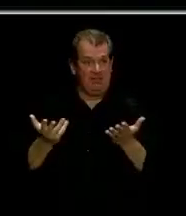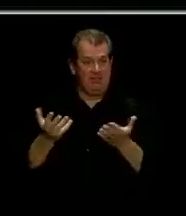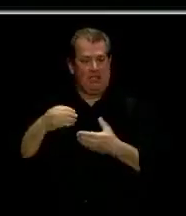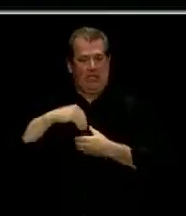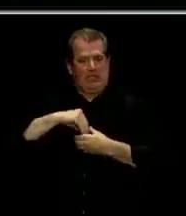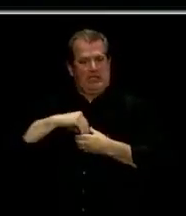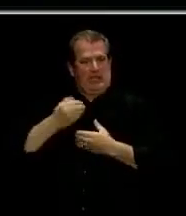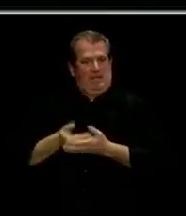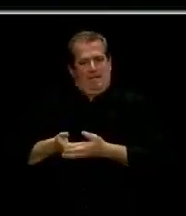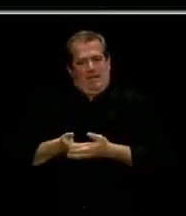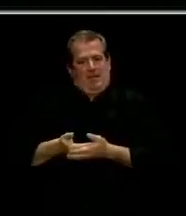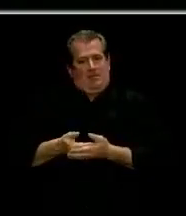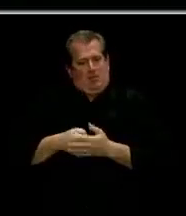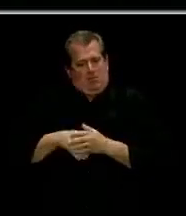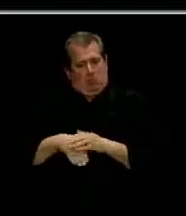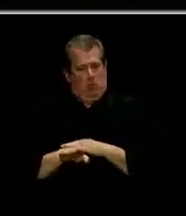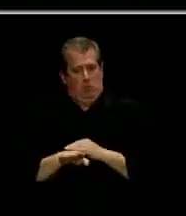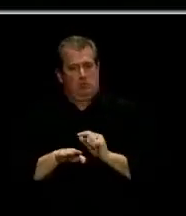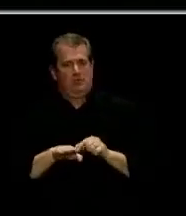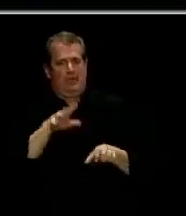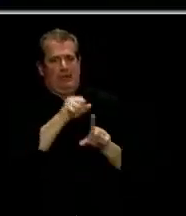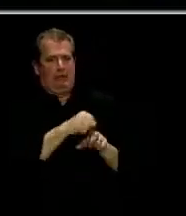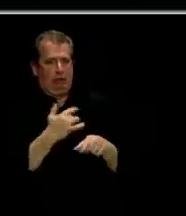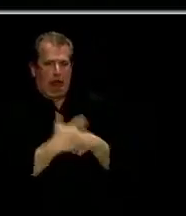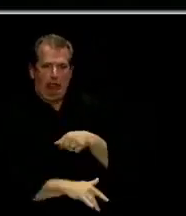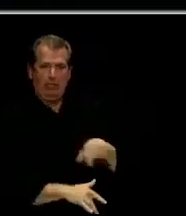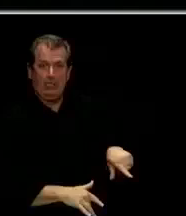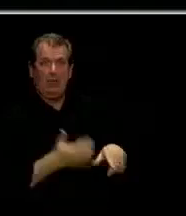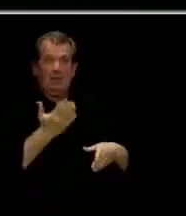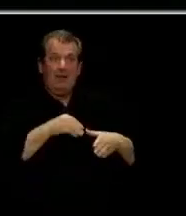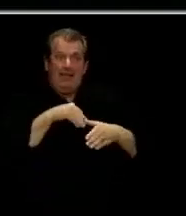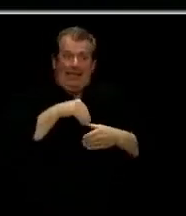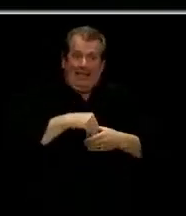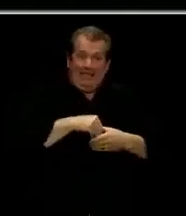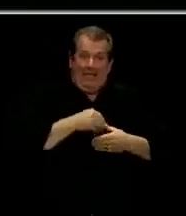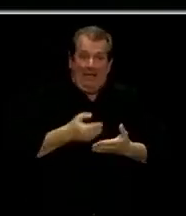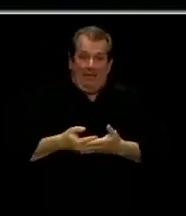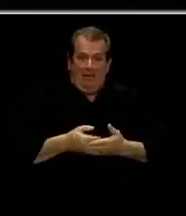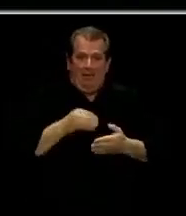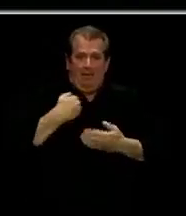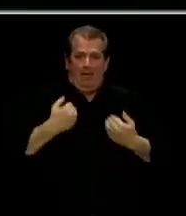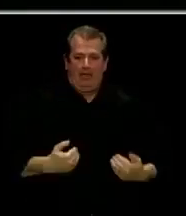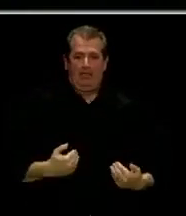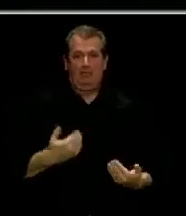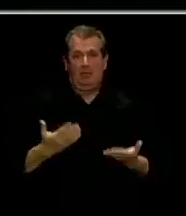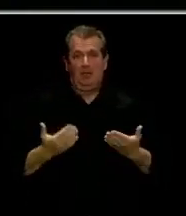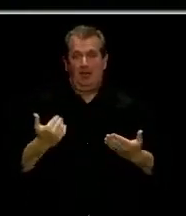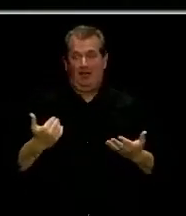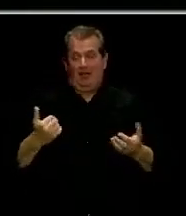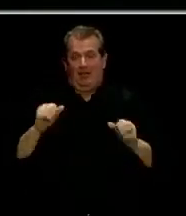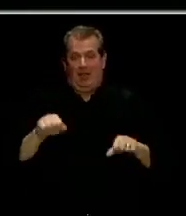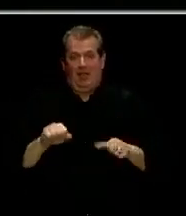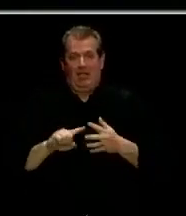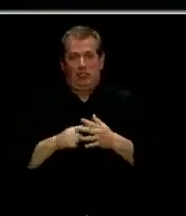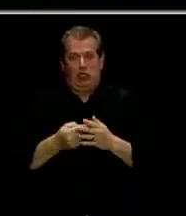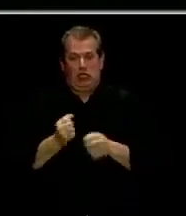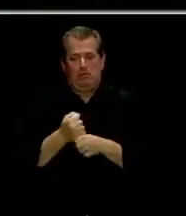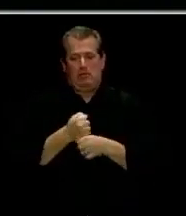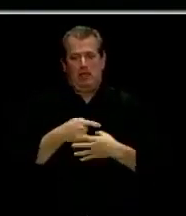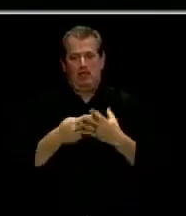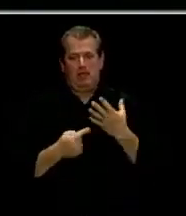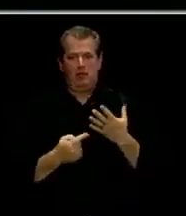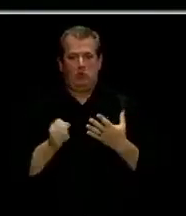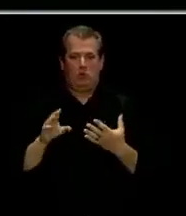that babies are born with that can cause problems, say, for example, metabolizing different substances